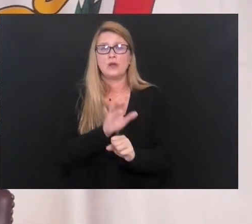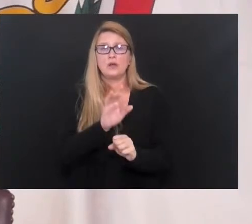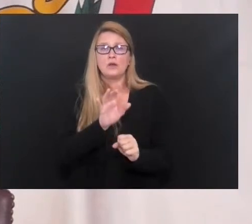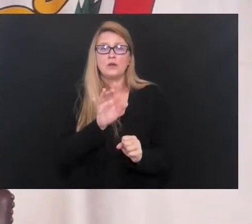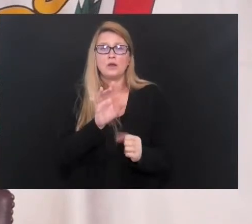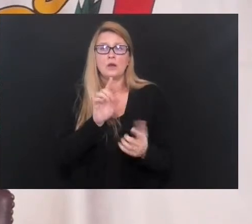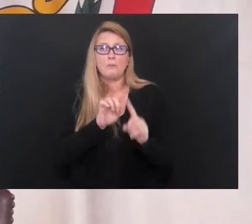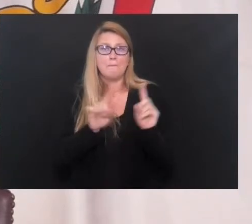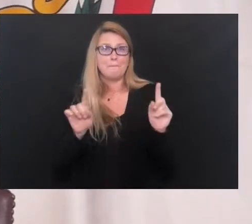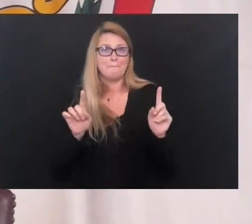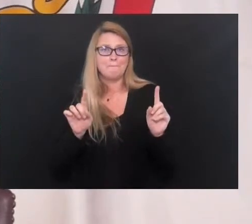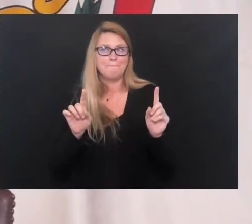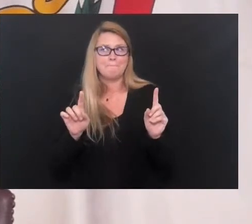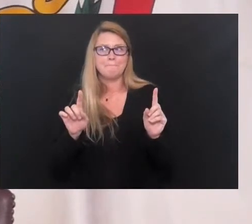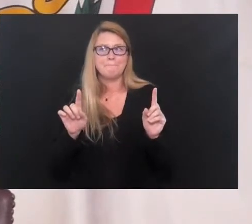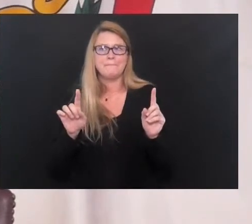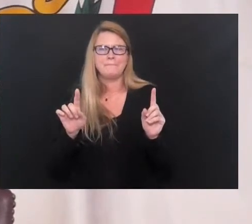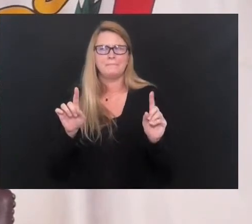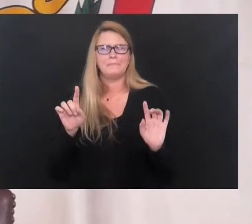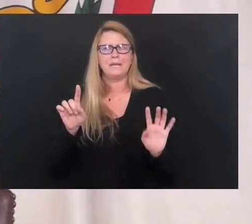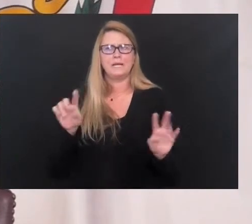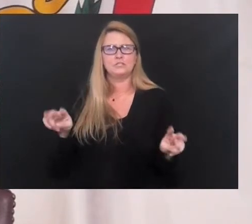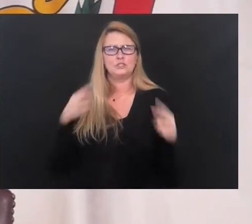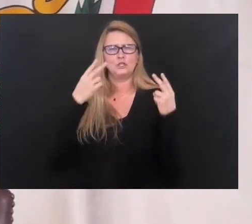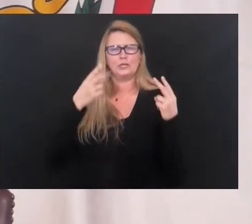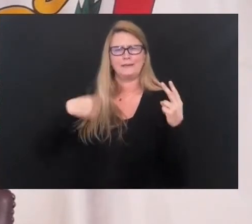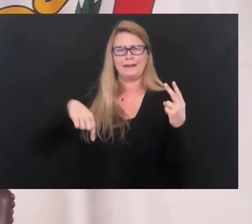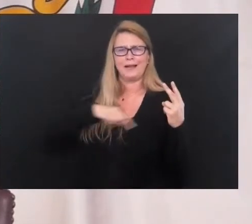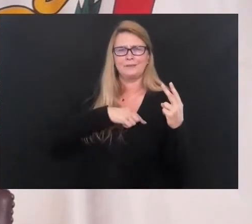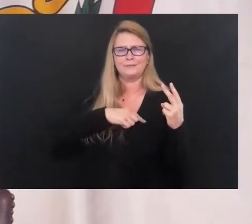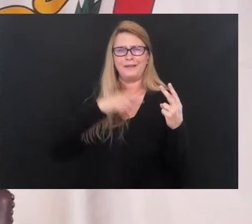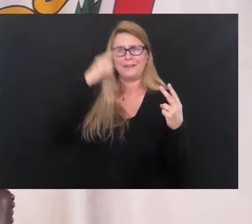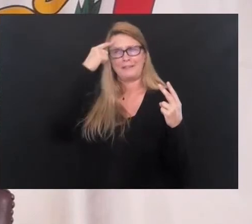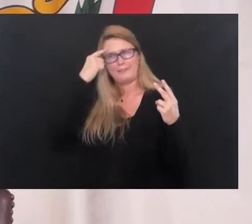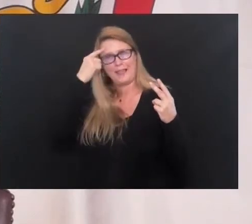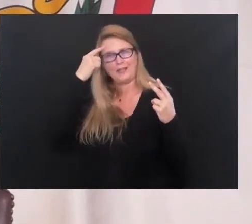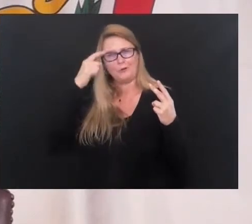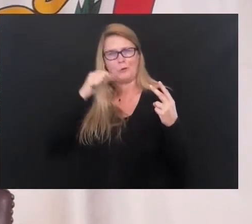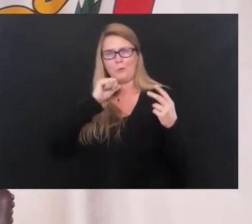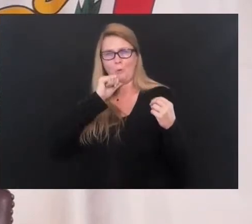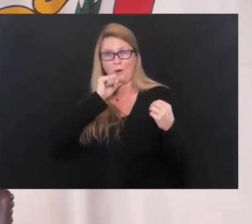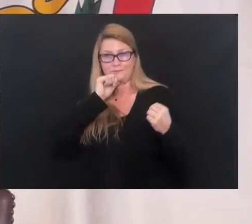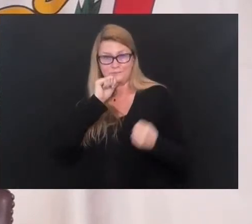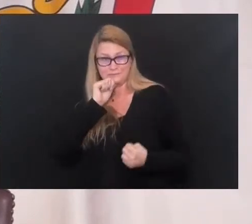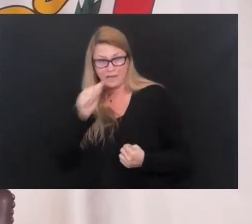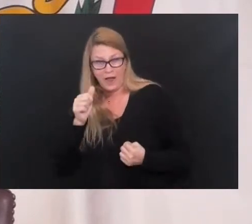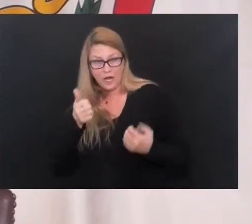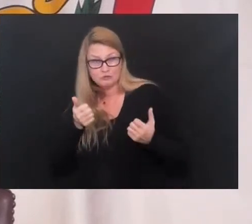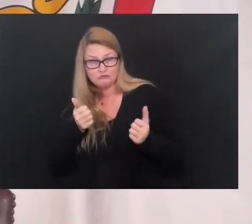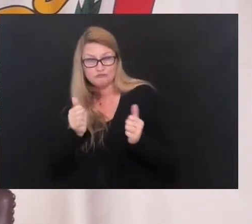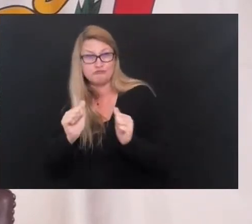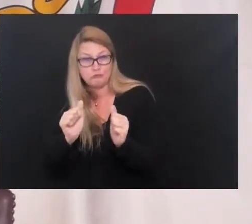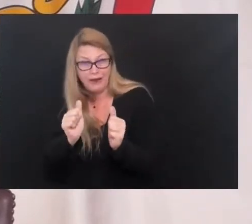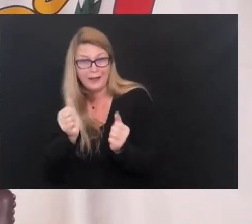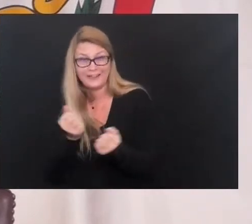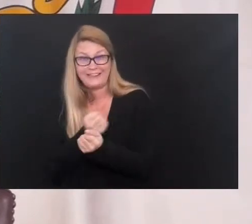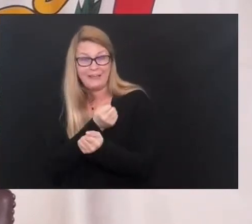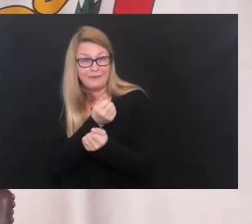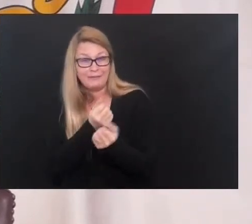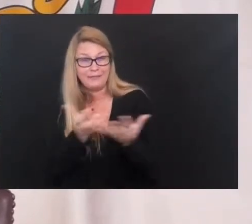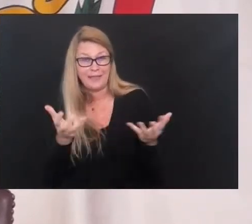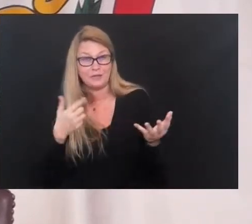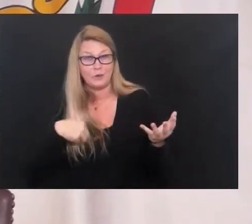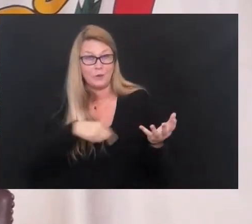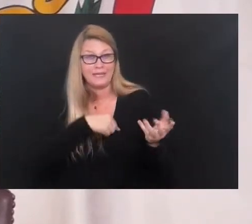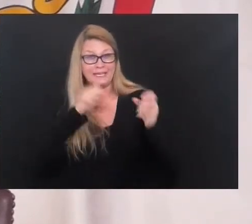but to think that we're not trying every single thing that we have in our